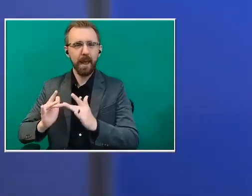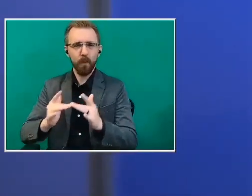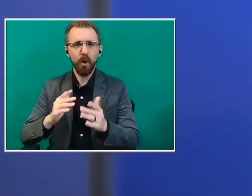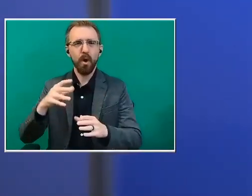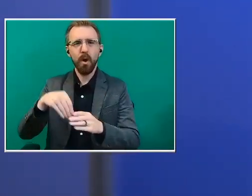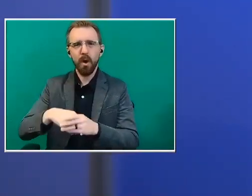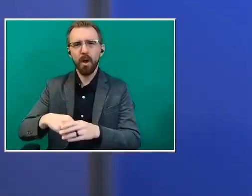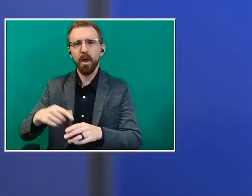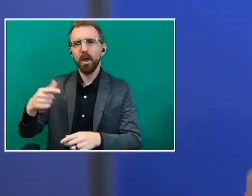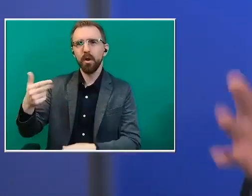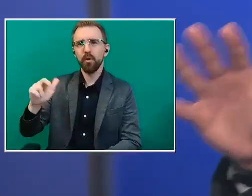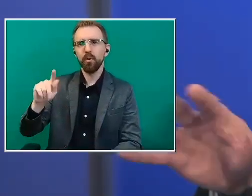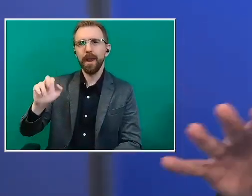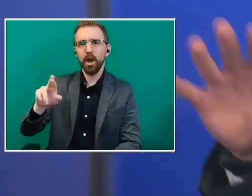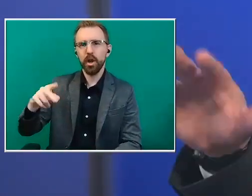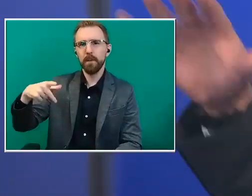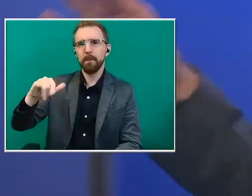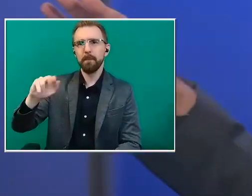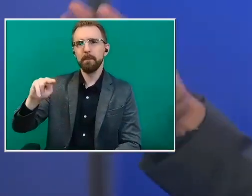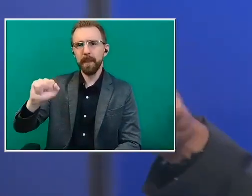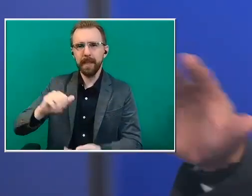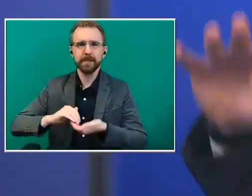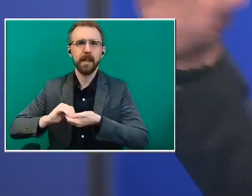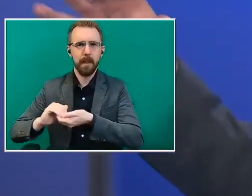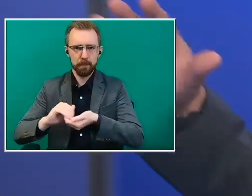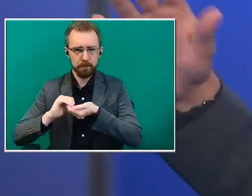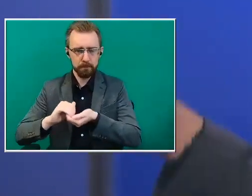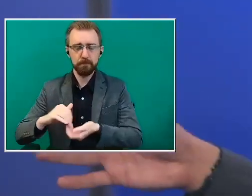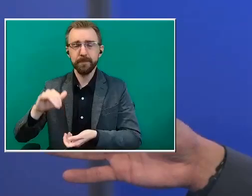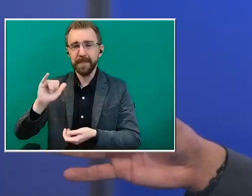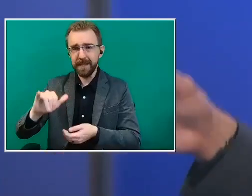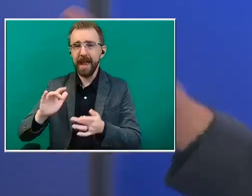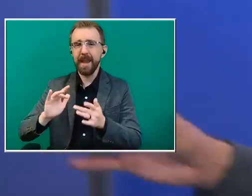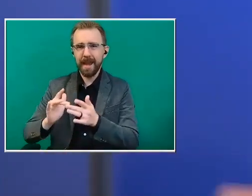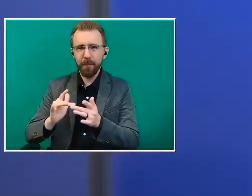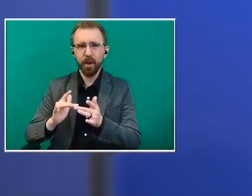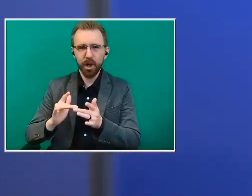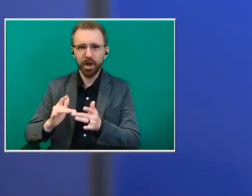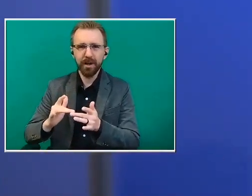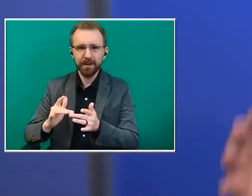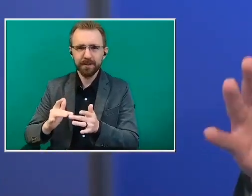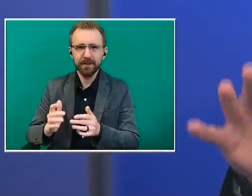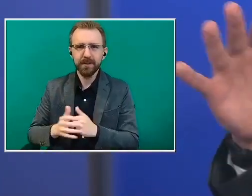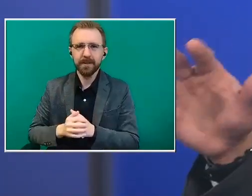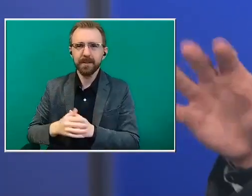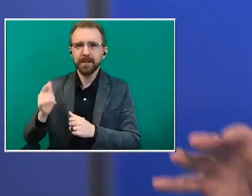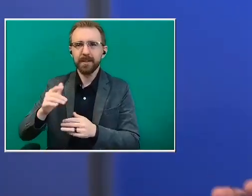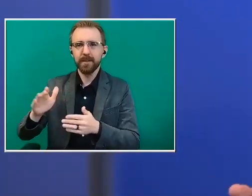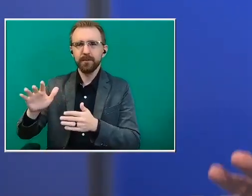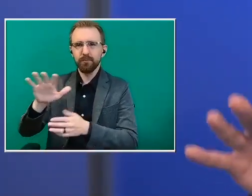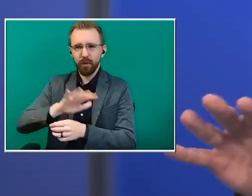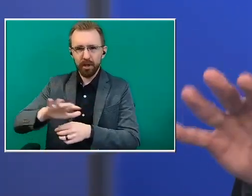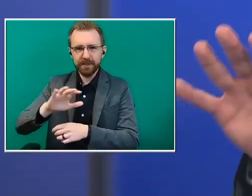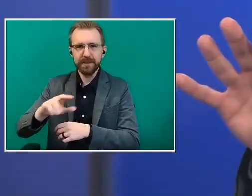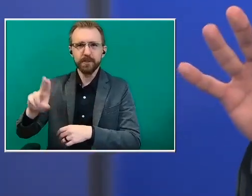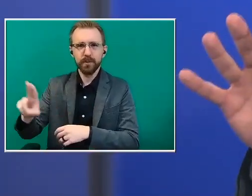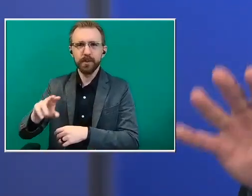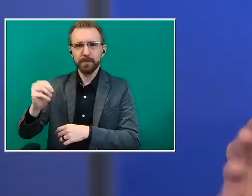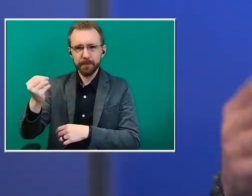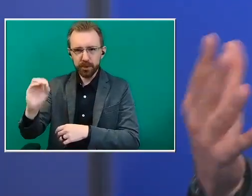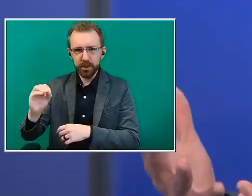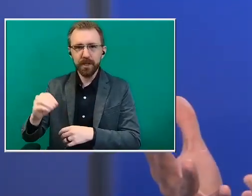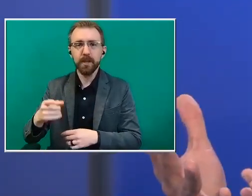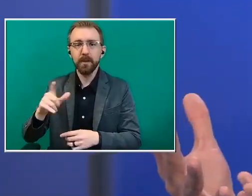Collaborative. And that network is actually currently led by our colleagues across the state line at the University of Missouri. And we are actually looking